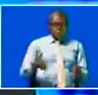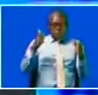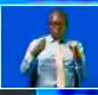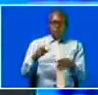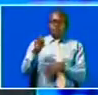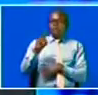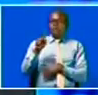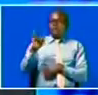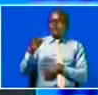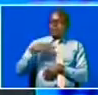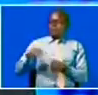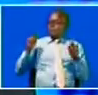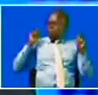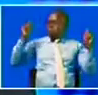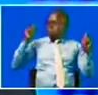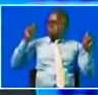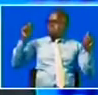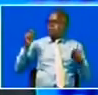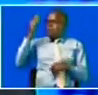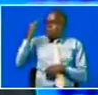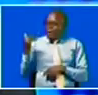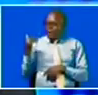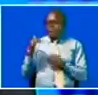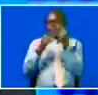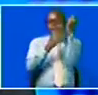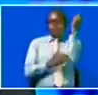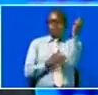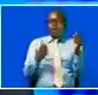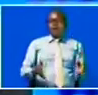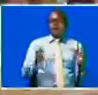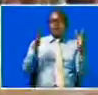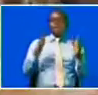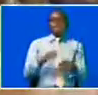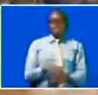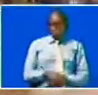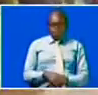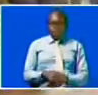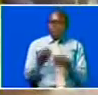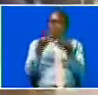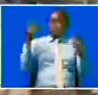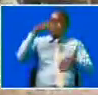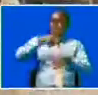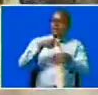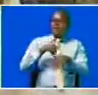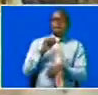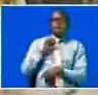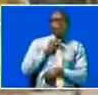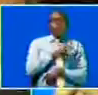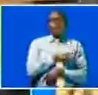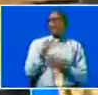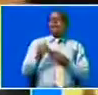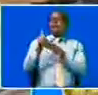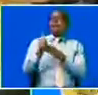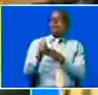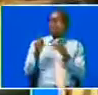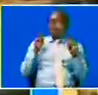Mwiki wahudumu waliandamana asubuhi ya leo wakilalamikia hali mbovu ya barabara hiyo. but numerous complaints led by a